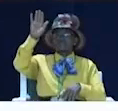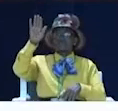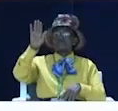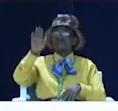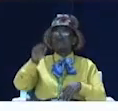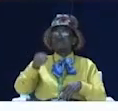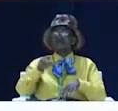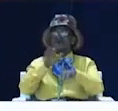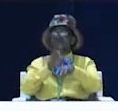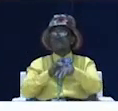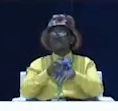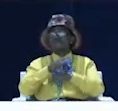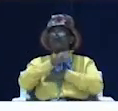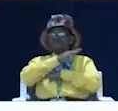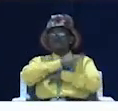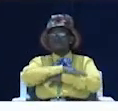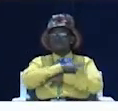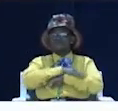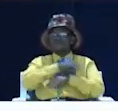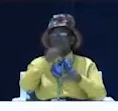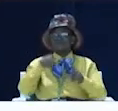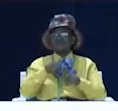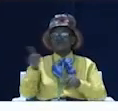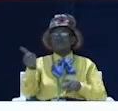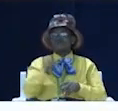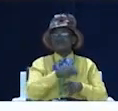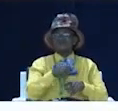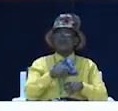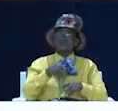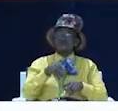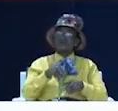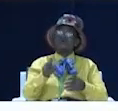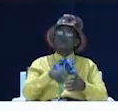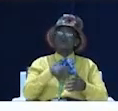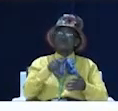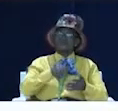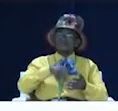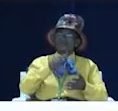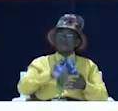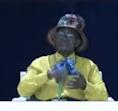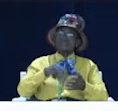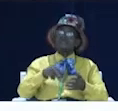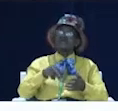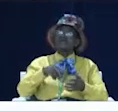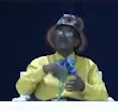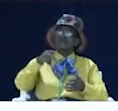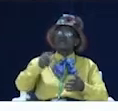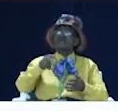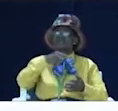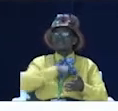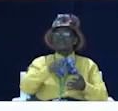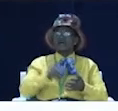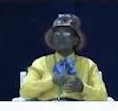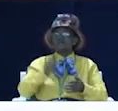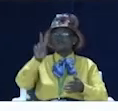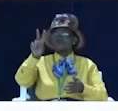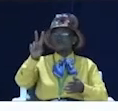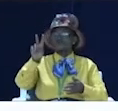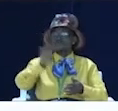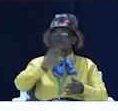When you read Psalm 2 from verse 1 to 4, Psalm 2 from verse 1 to 4,